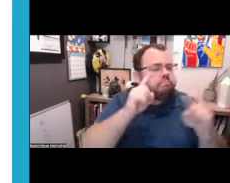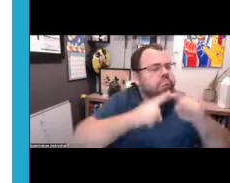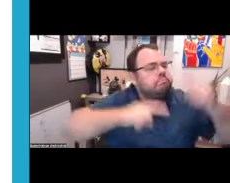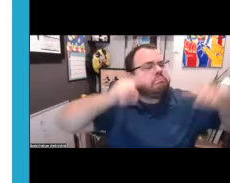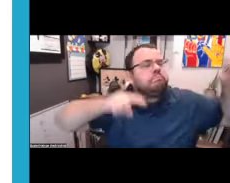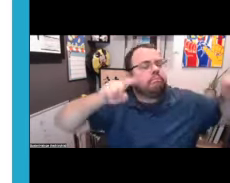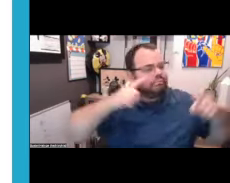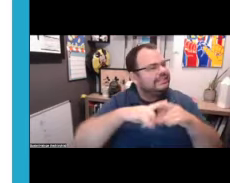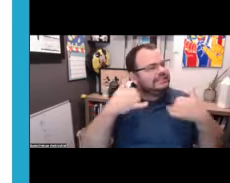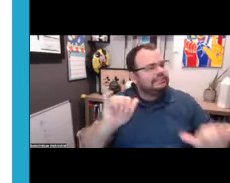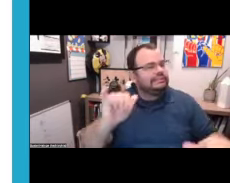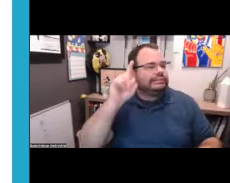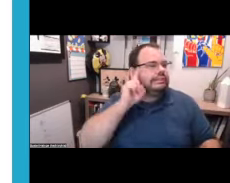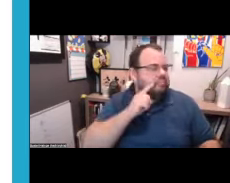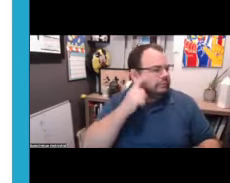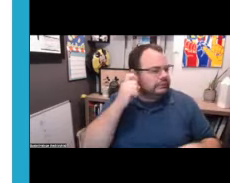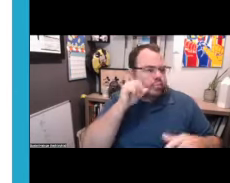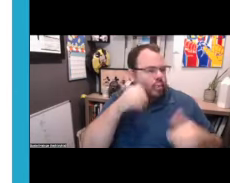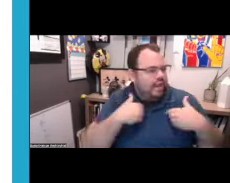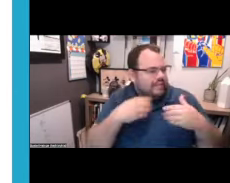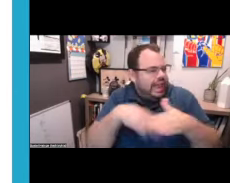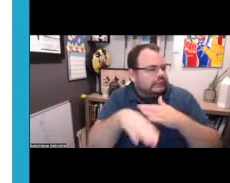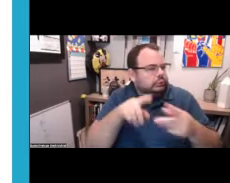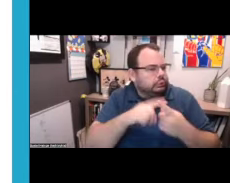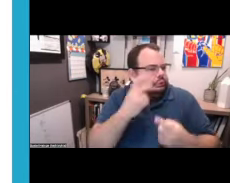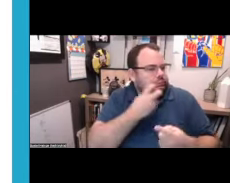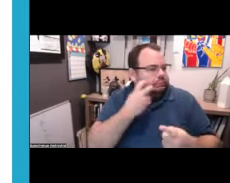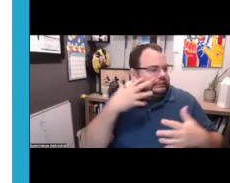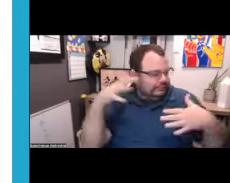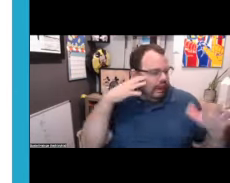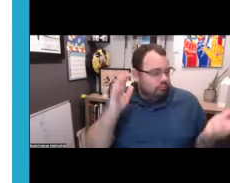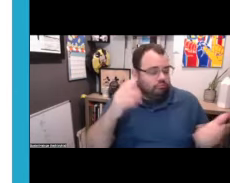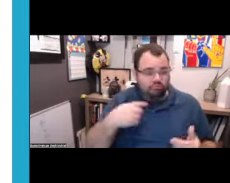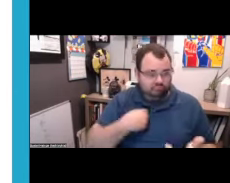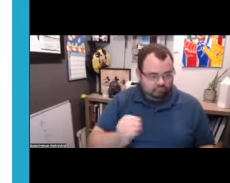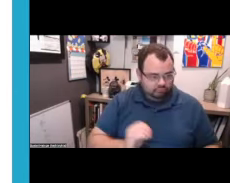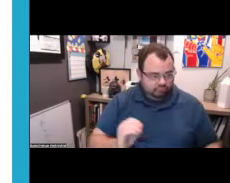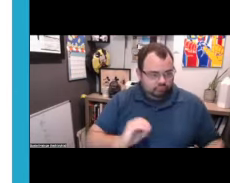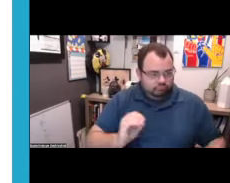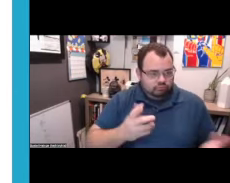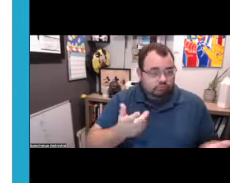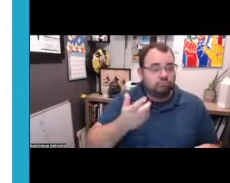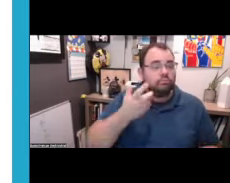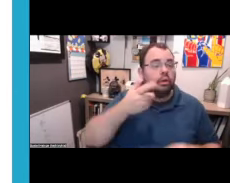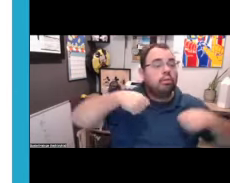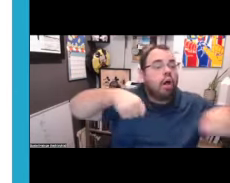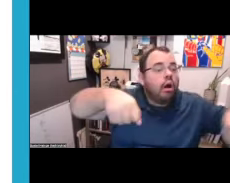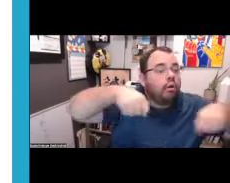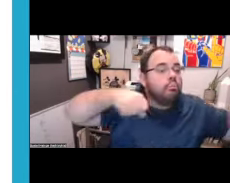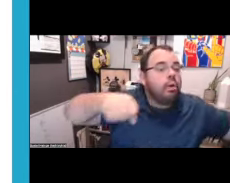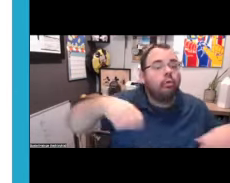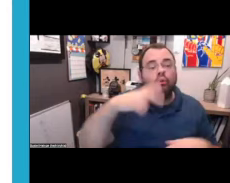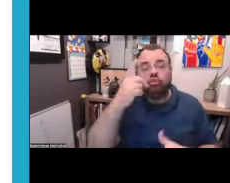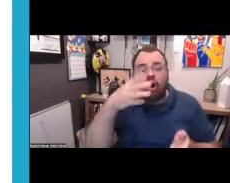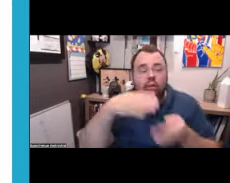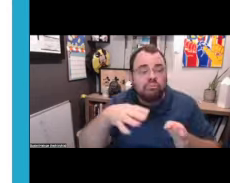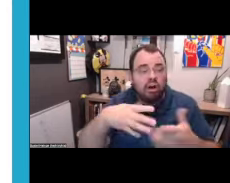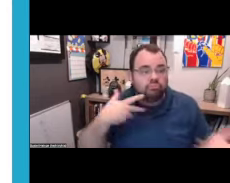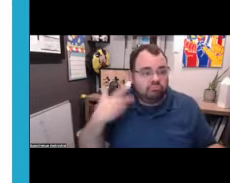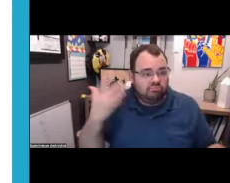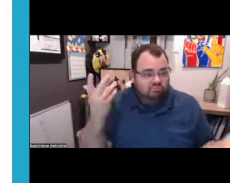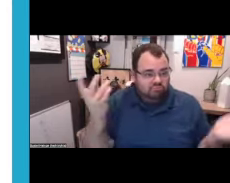of hearing, some, variations, but I mean, they're still deaf, but they just have, may have access to speech or anything. But I had